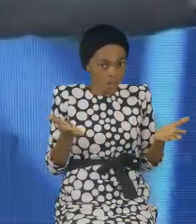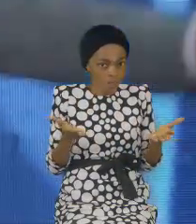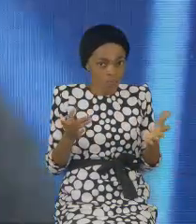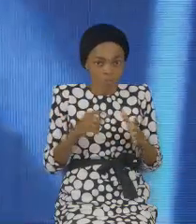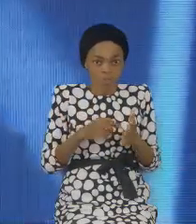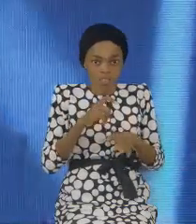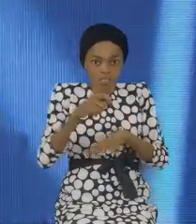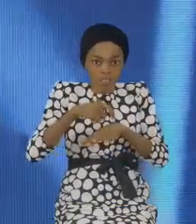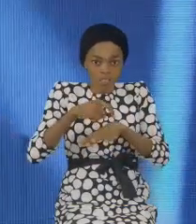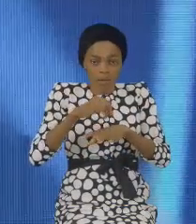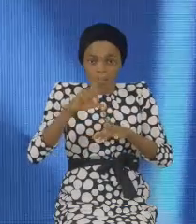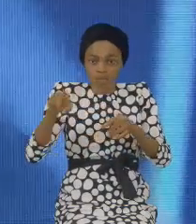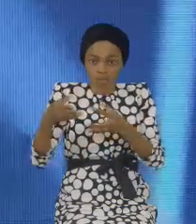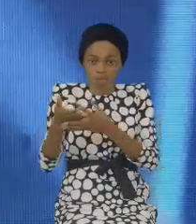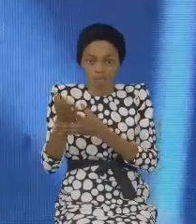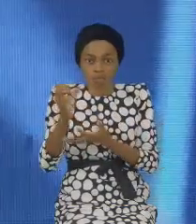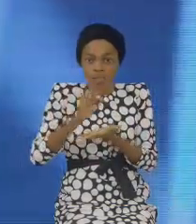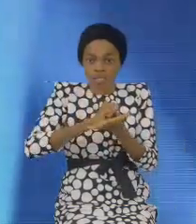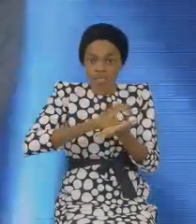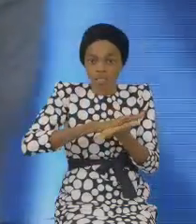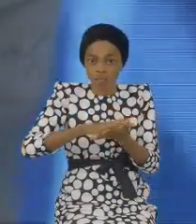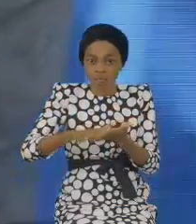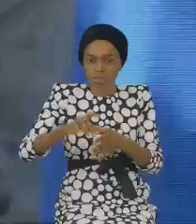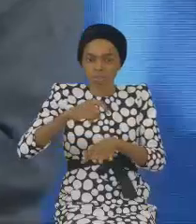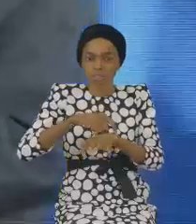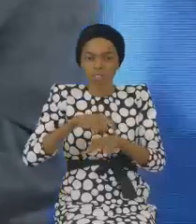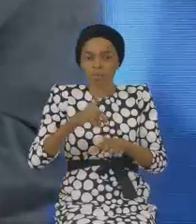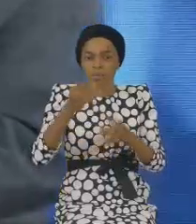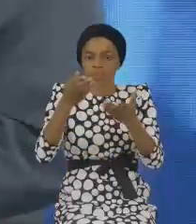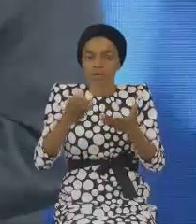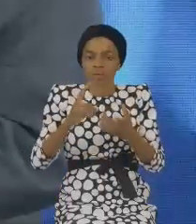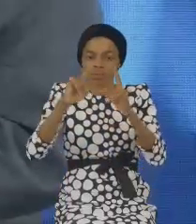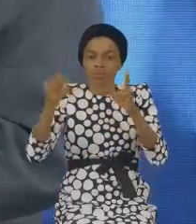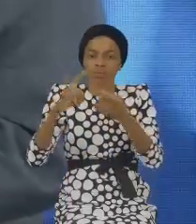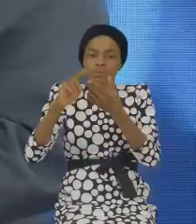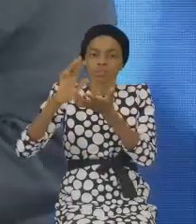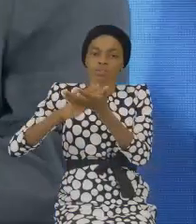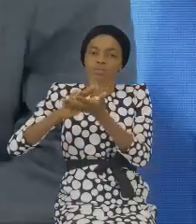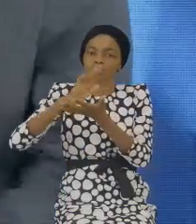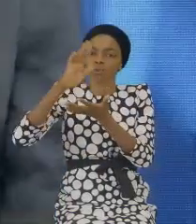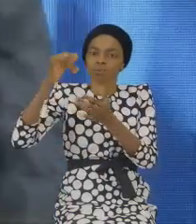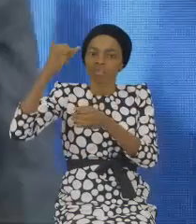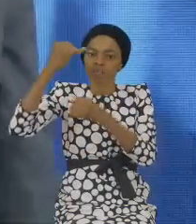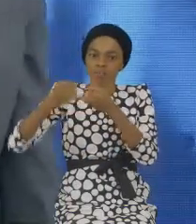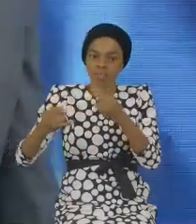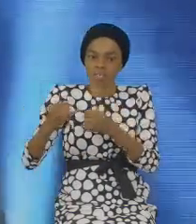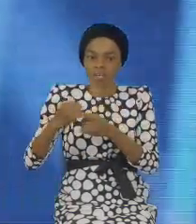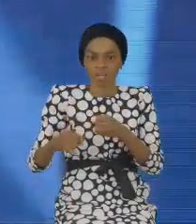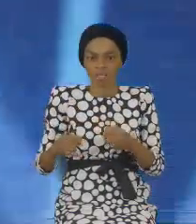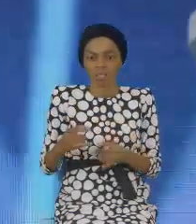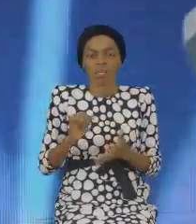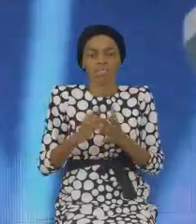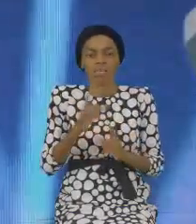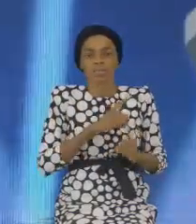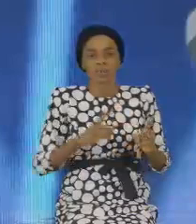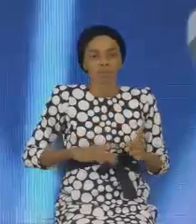of going through the sanctification period, and then you want to go to the glorification, the final end, that the Lord will bring